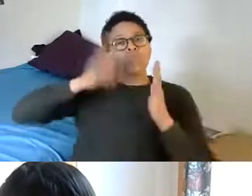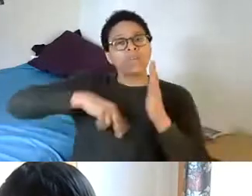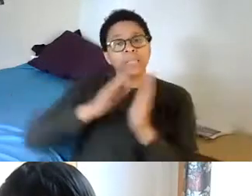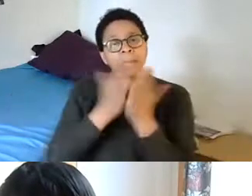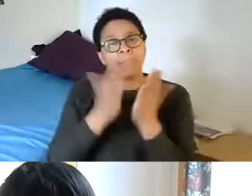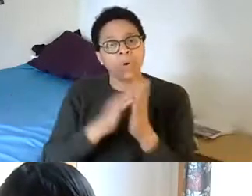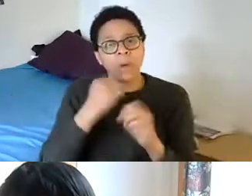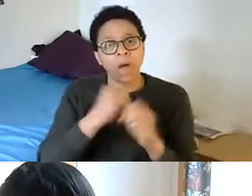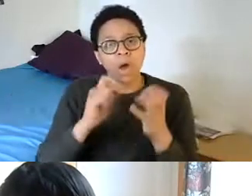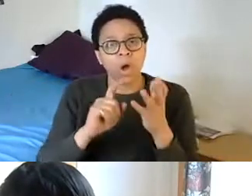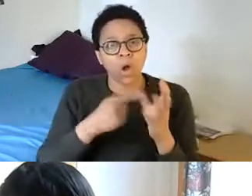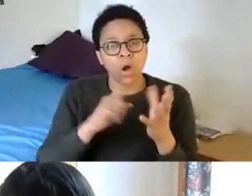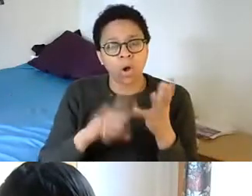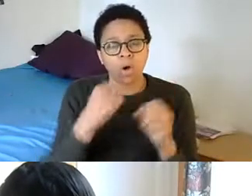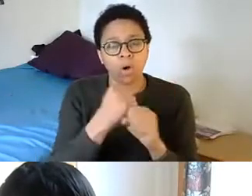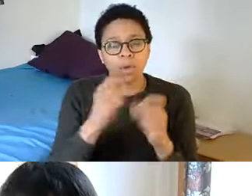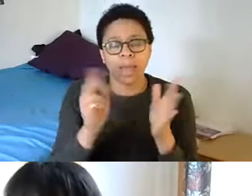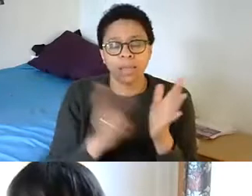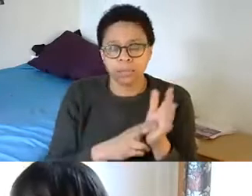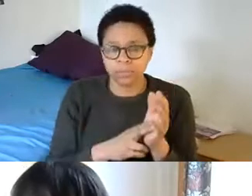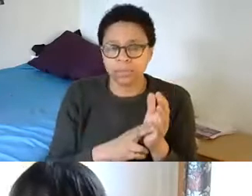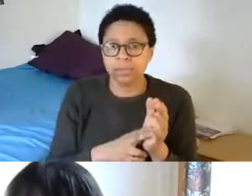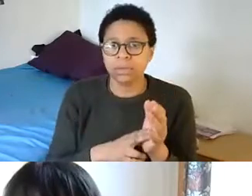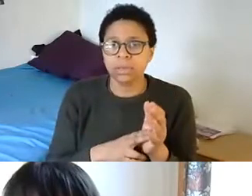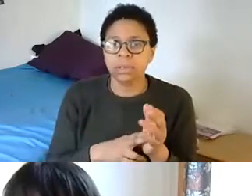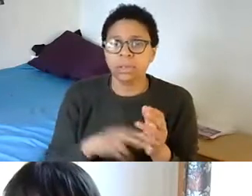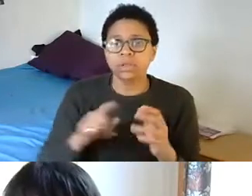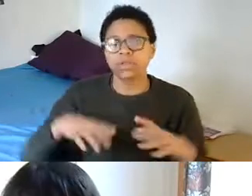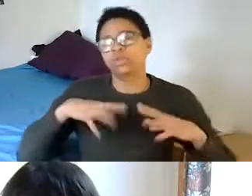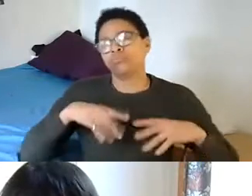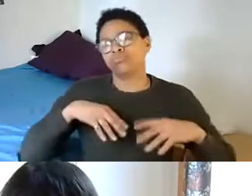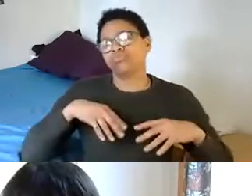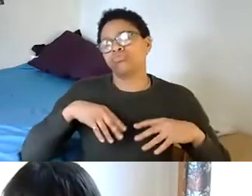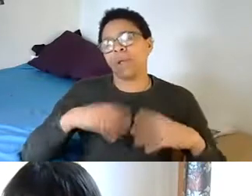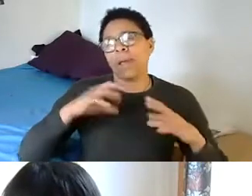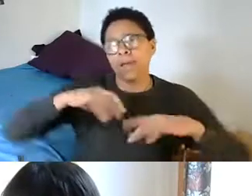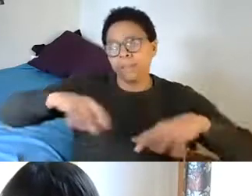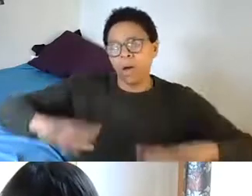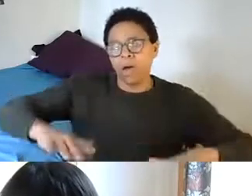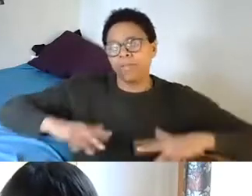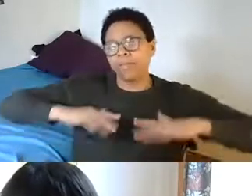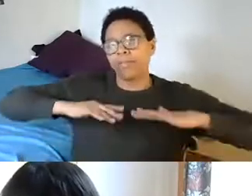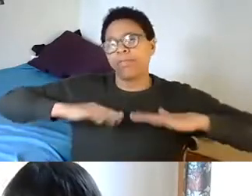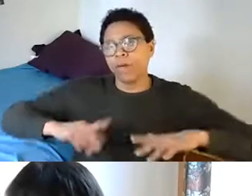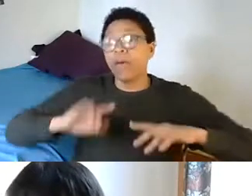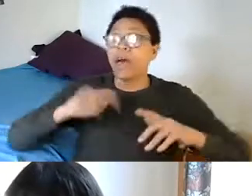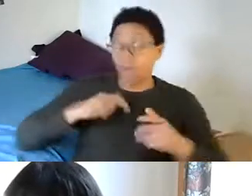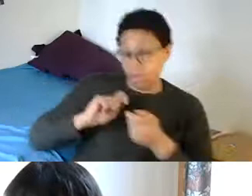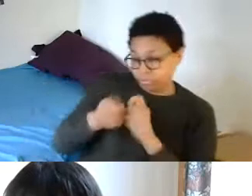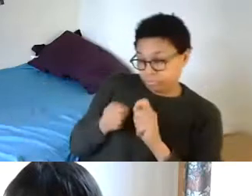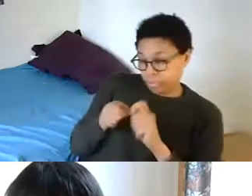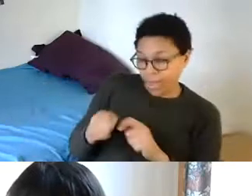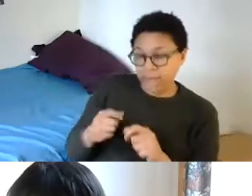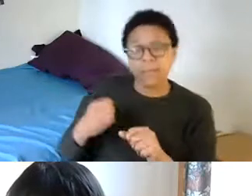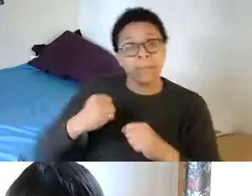his Tahitian people, and chillaxing in the bath. And then I sort of altered it, and that was my postcard. And